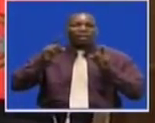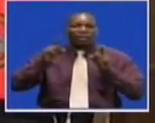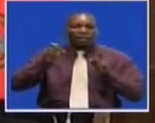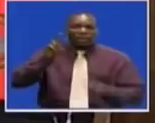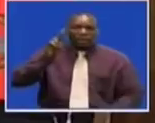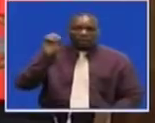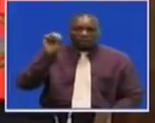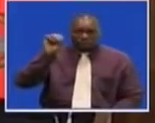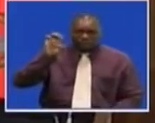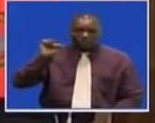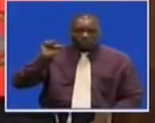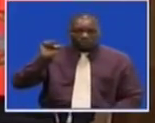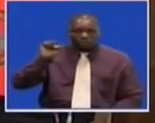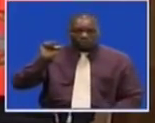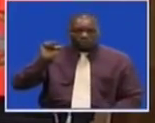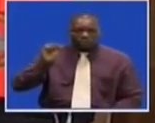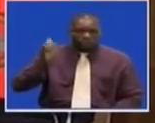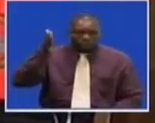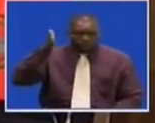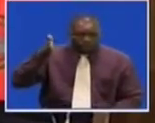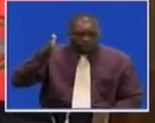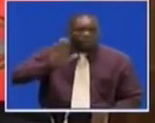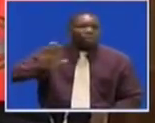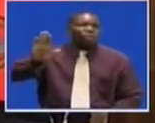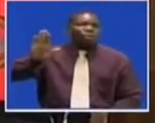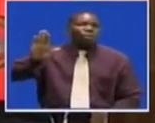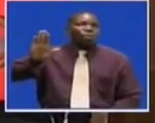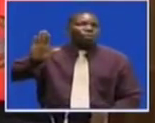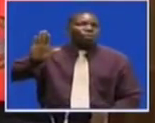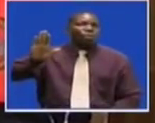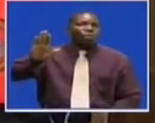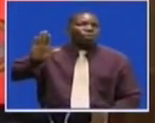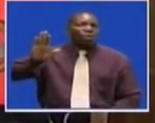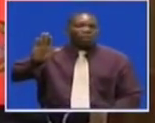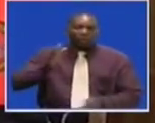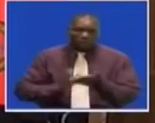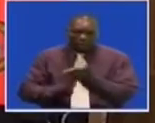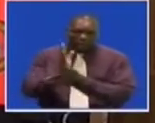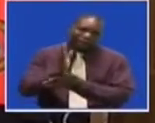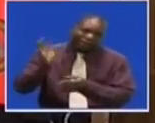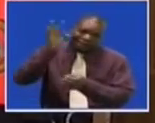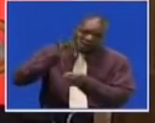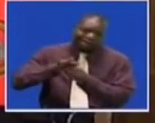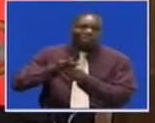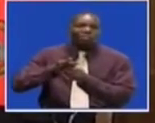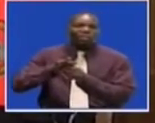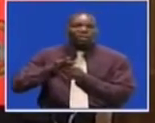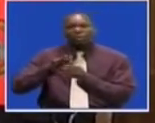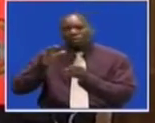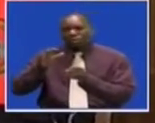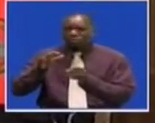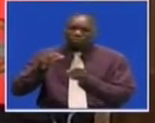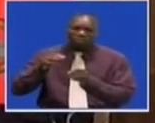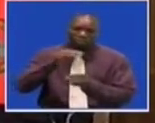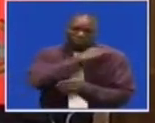of the United Party for National Development, UPND, is having duly been elected as Member of Parliament